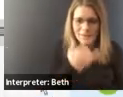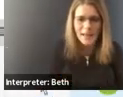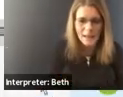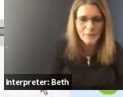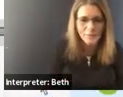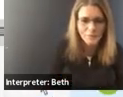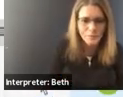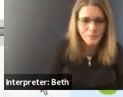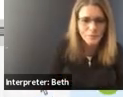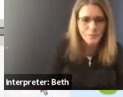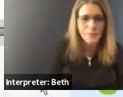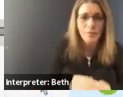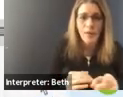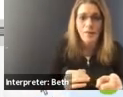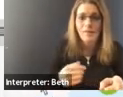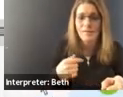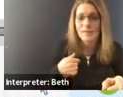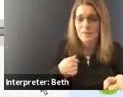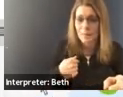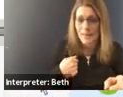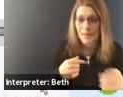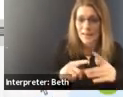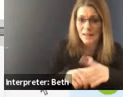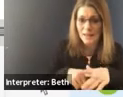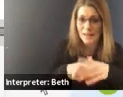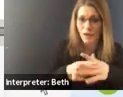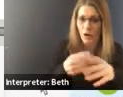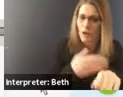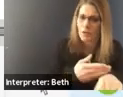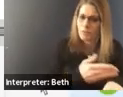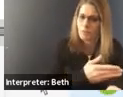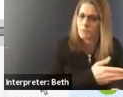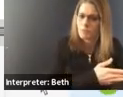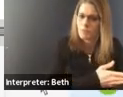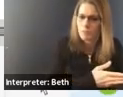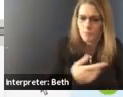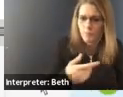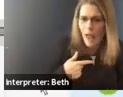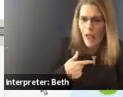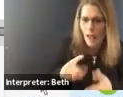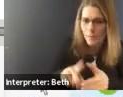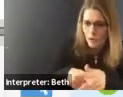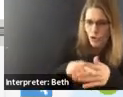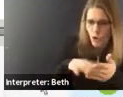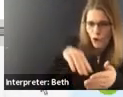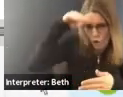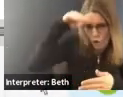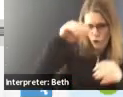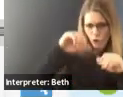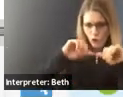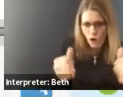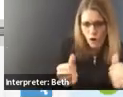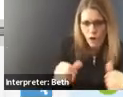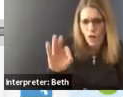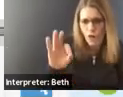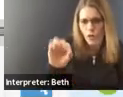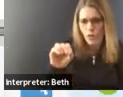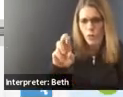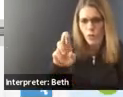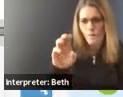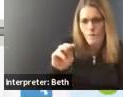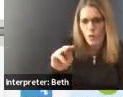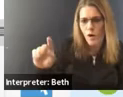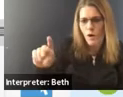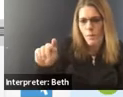this is me starting to get better and learn this form tool. And this is